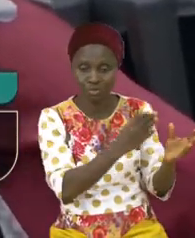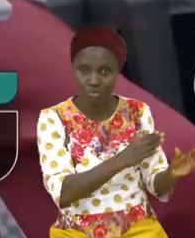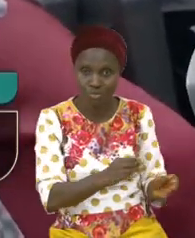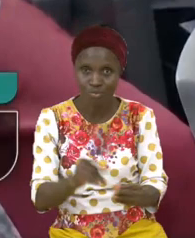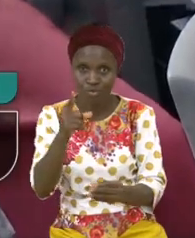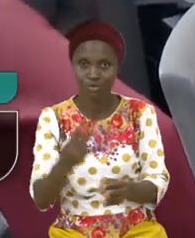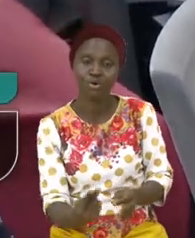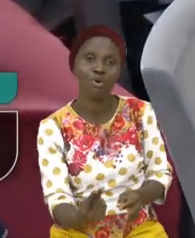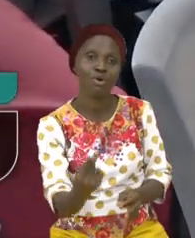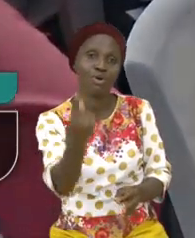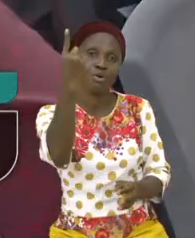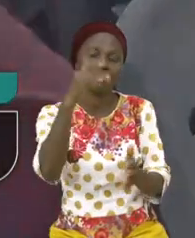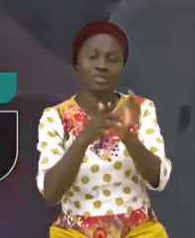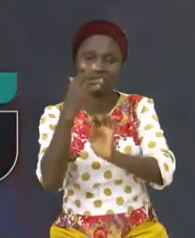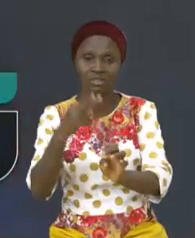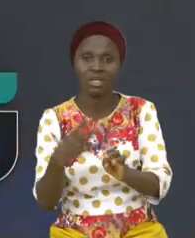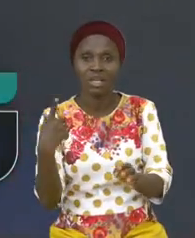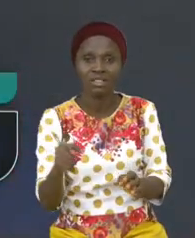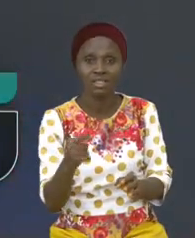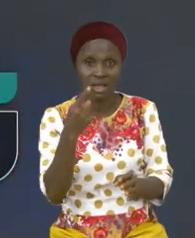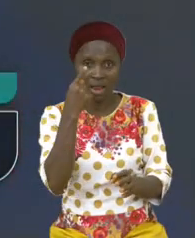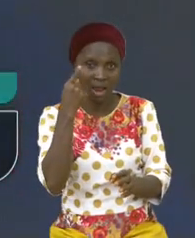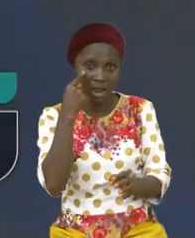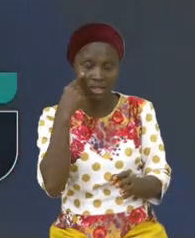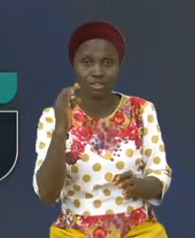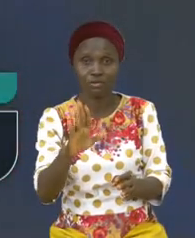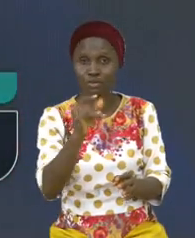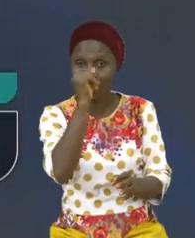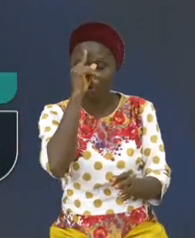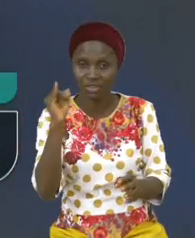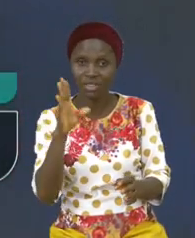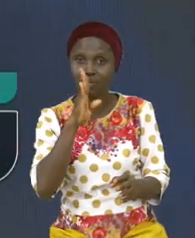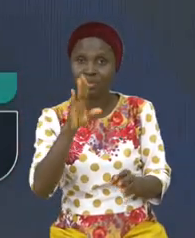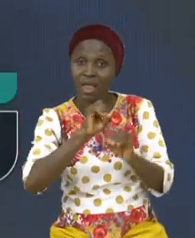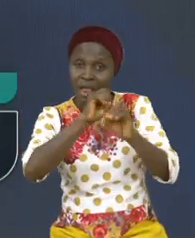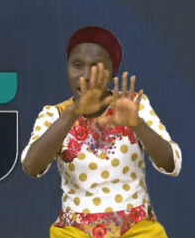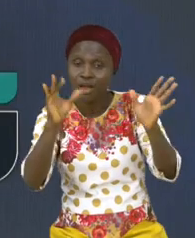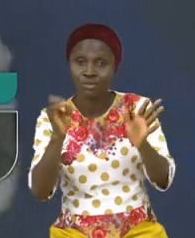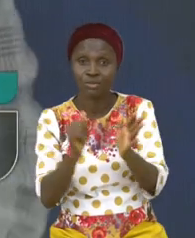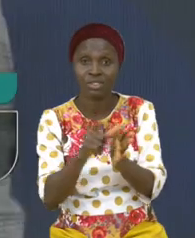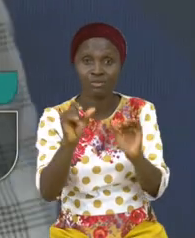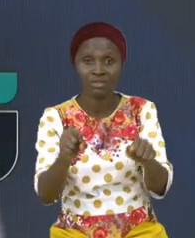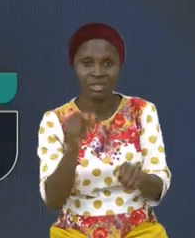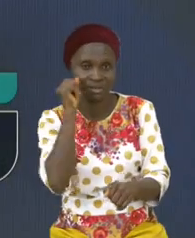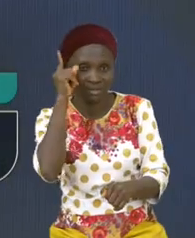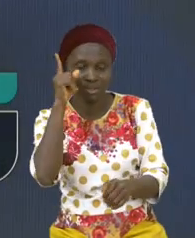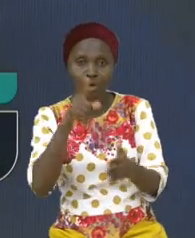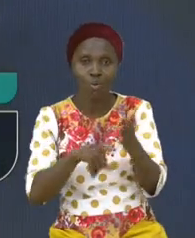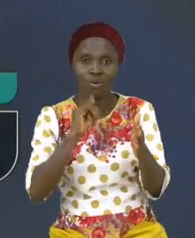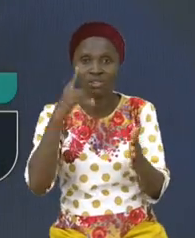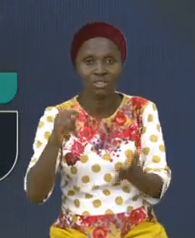eyes of your understanding being enlightened, that you may know what is the hope of